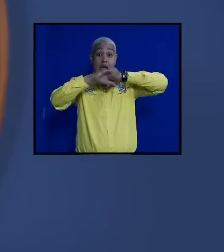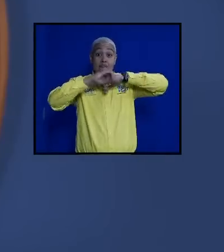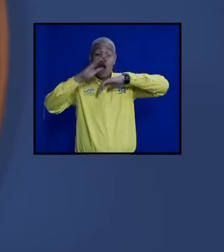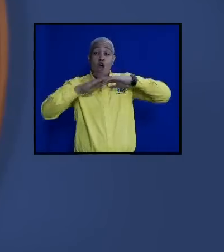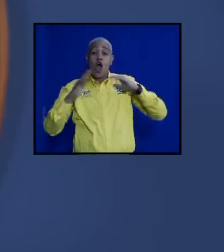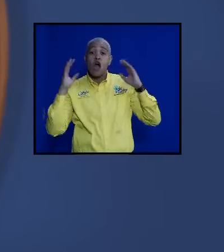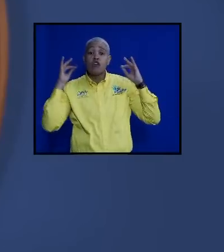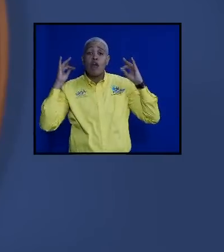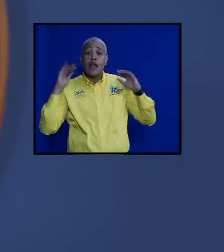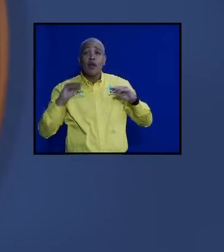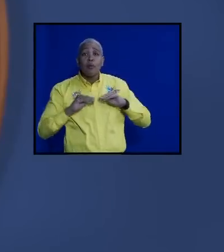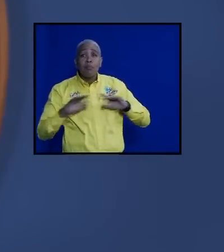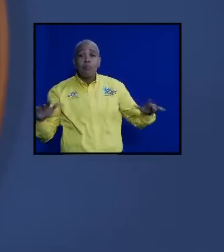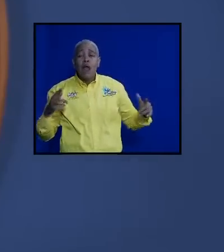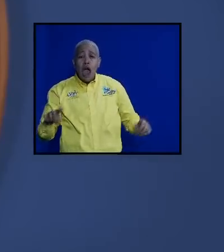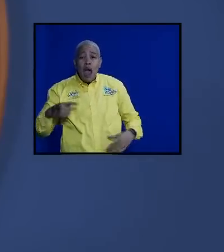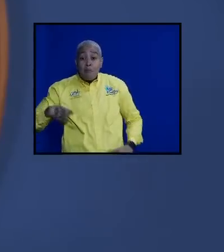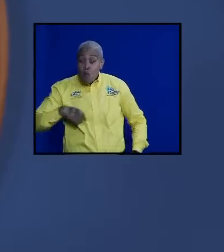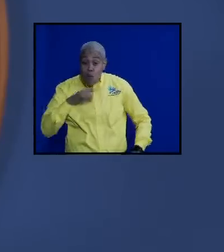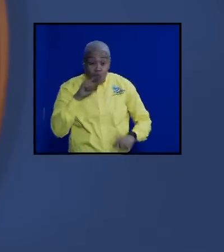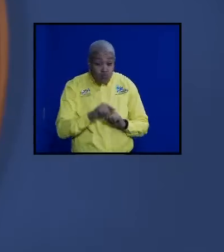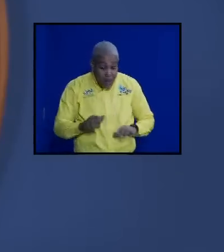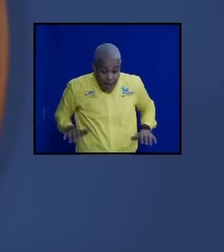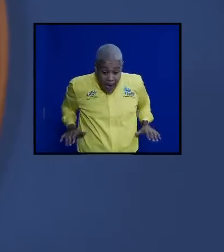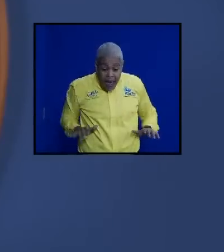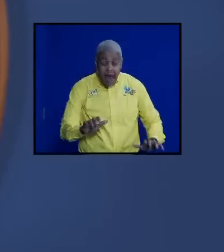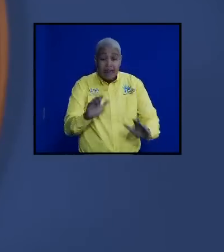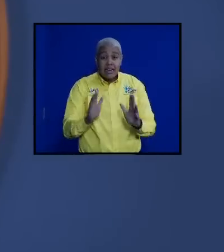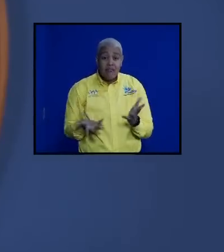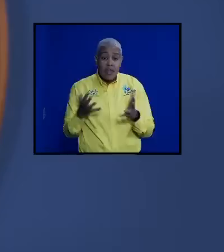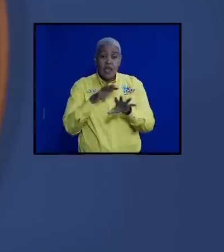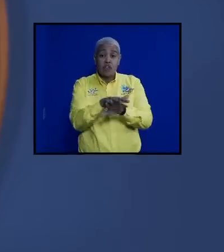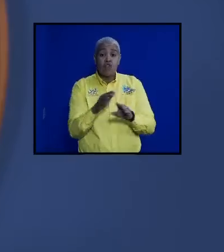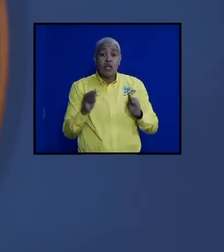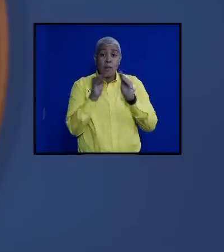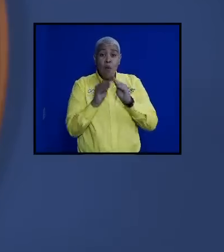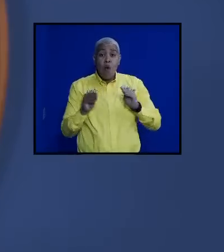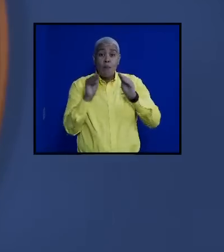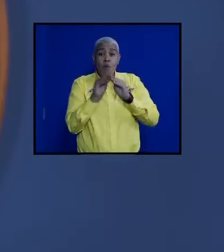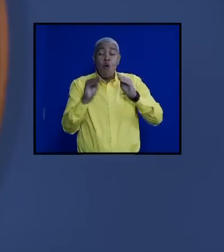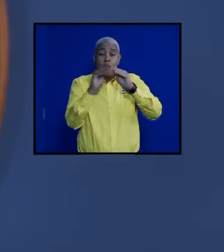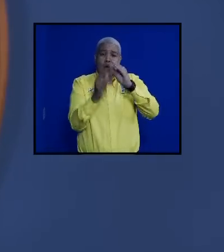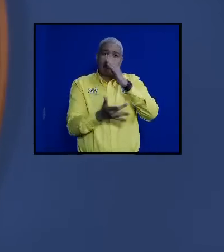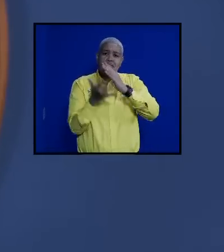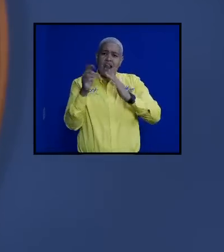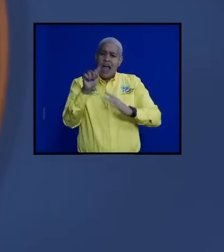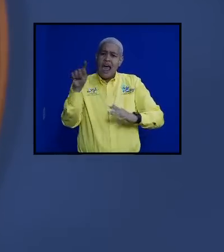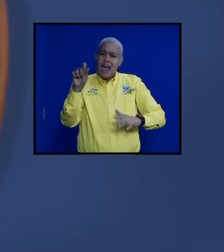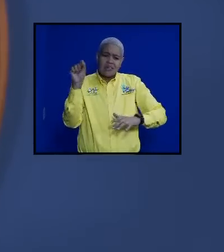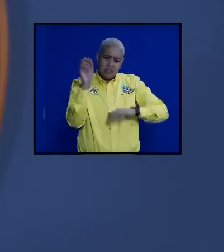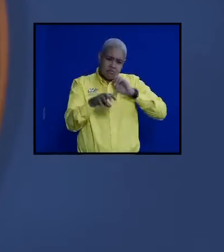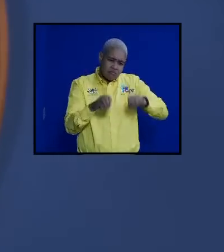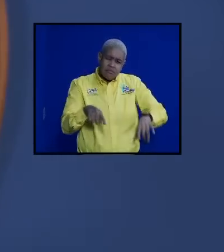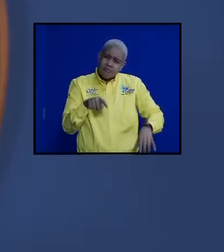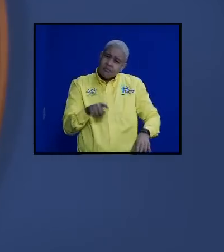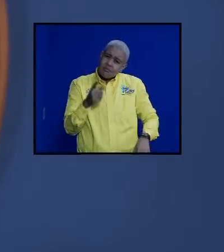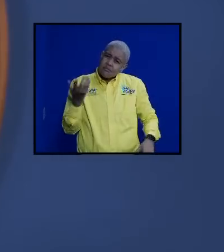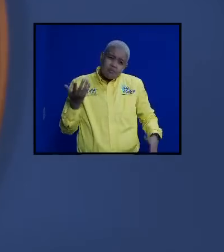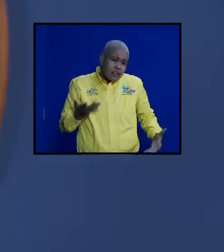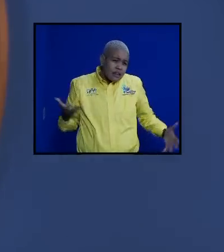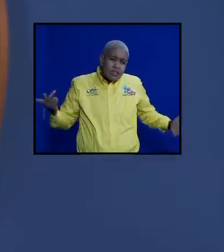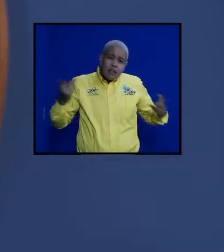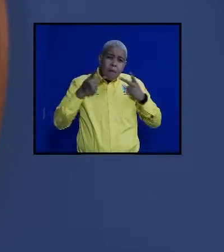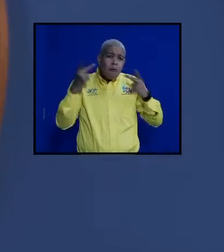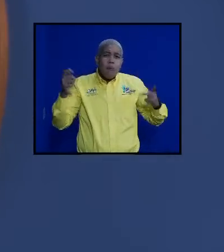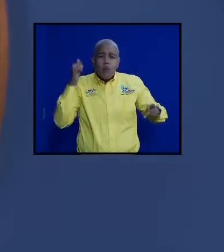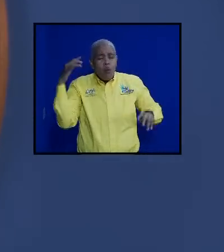radio. And we are actively integrating more technology and assets into that. These are quiet things. The public is not going to